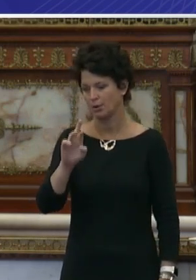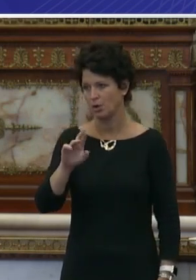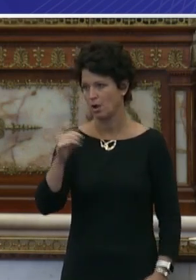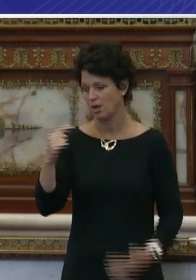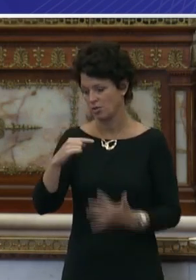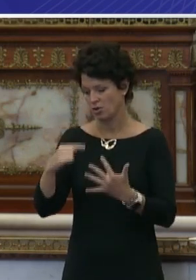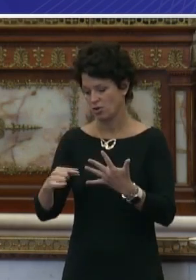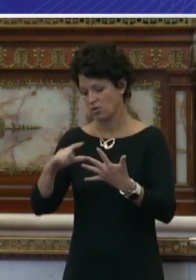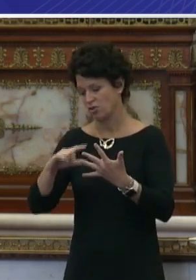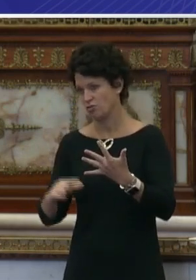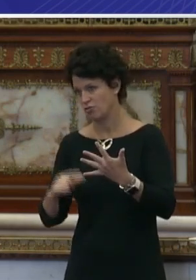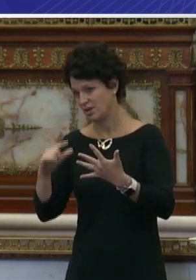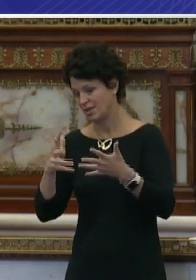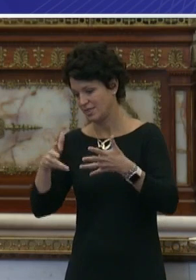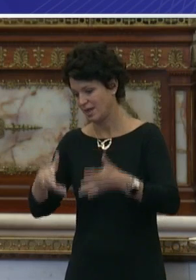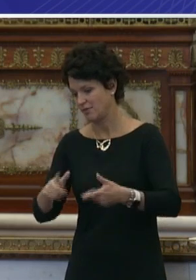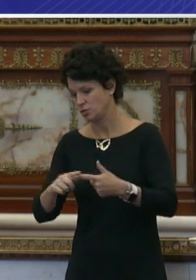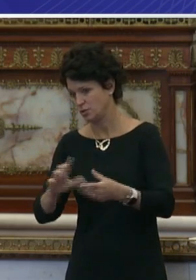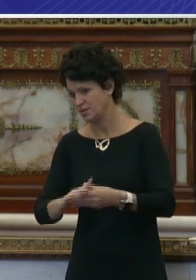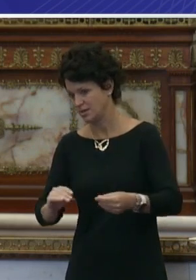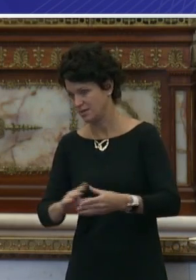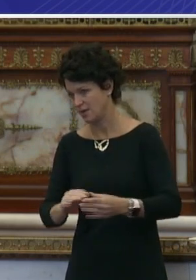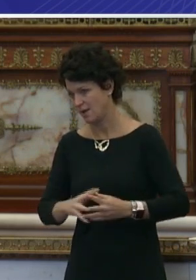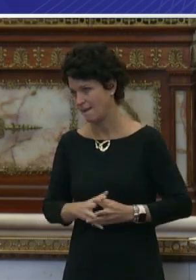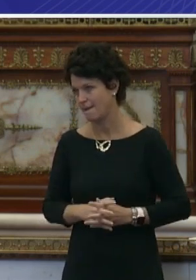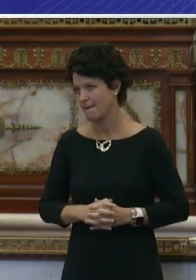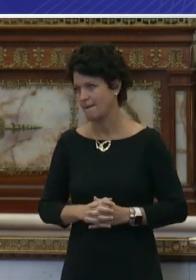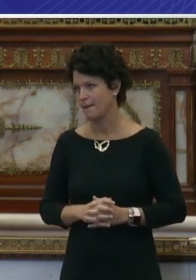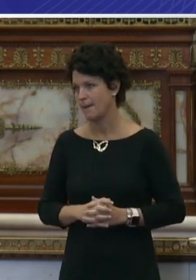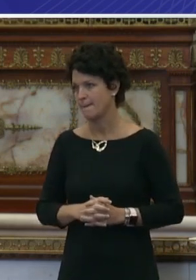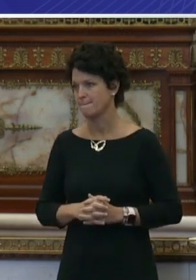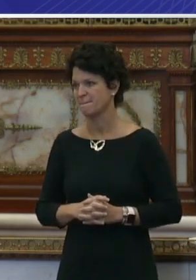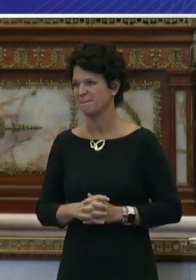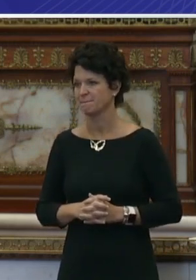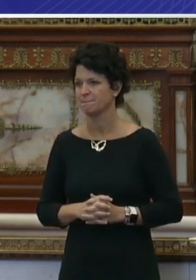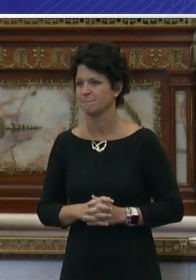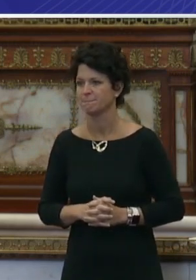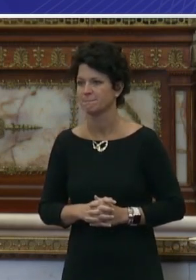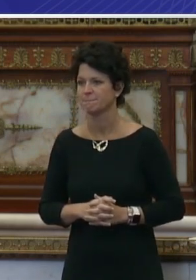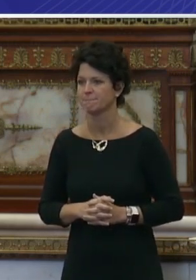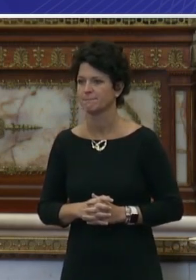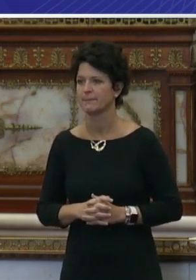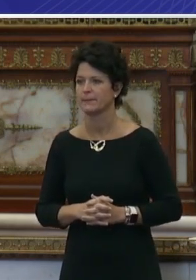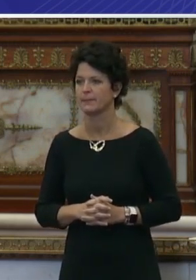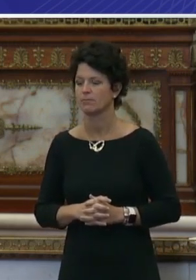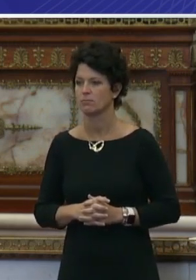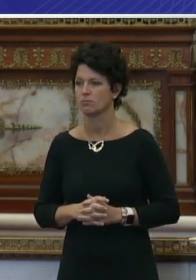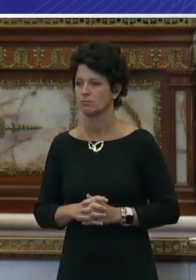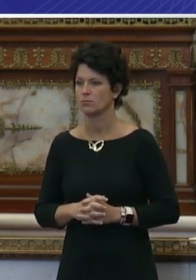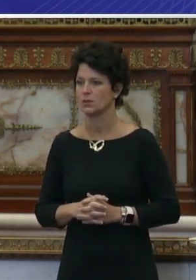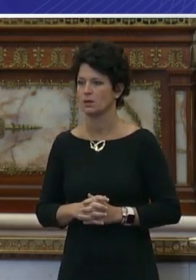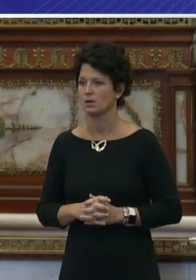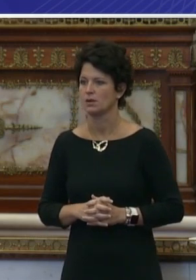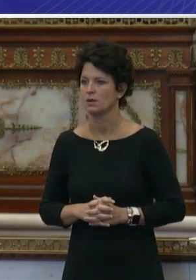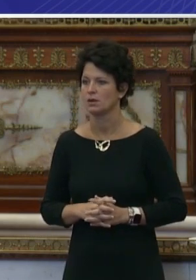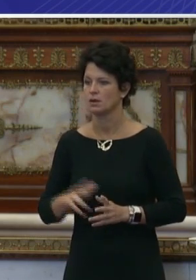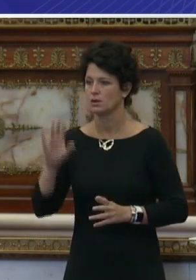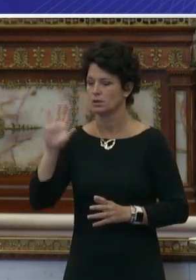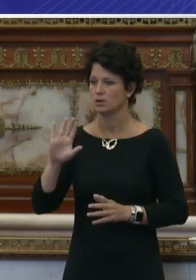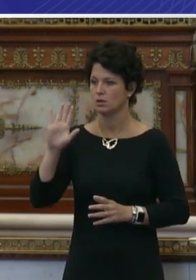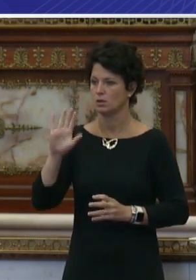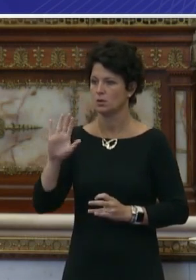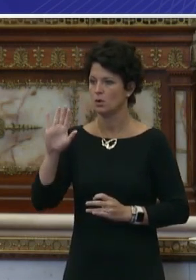there anyone else left on that panel to testify or to speak on this matter? And seeing none, if we could have the clerk call forward the